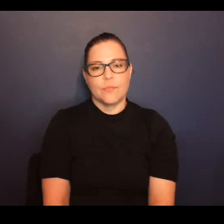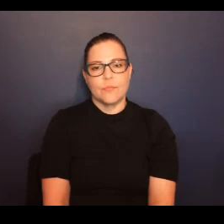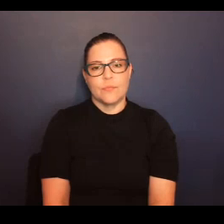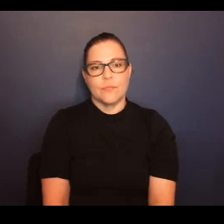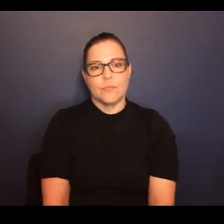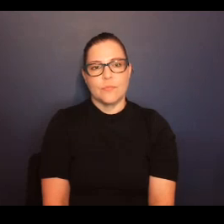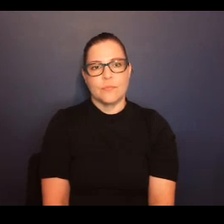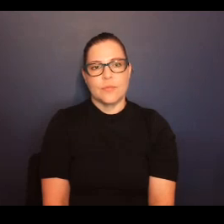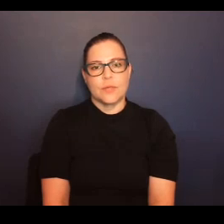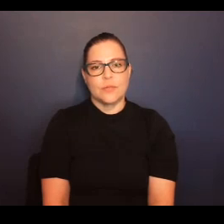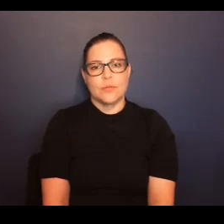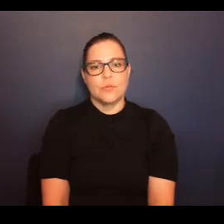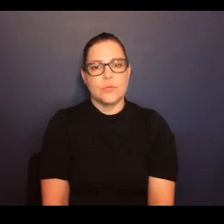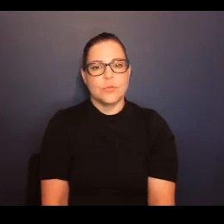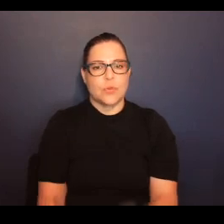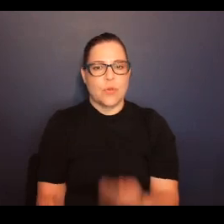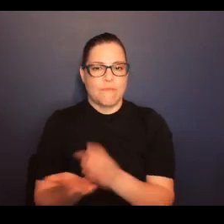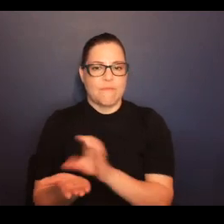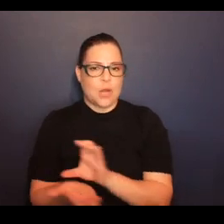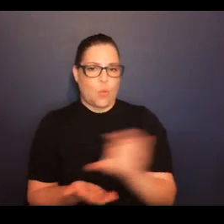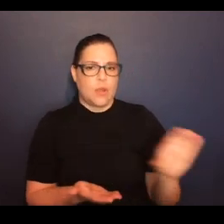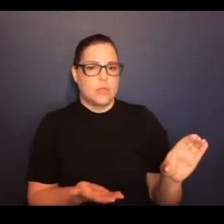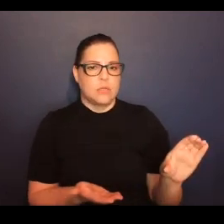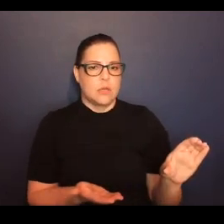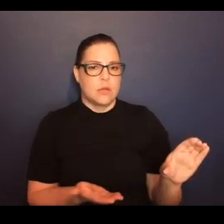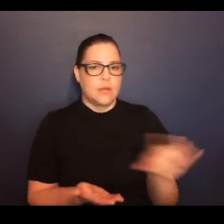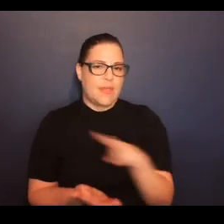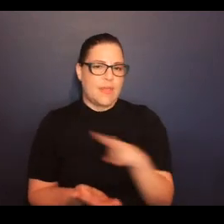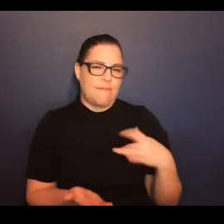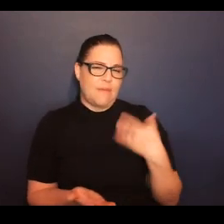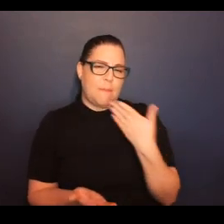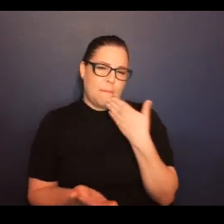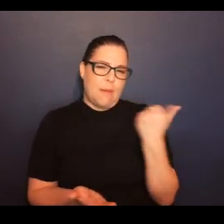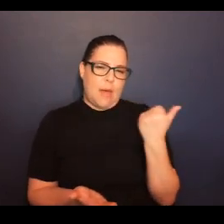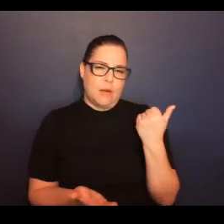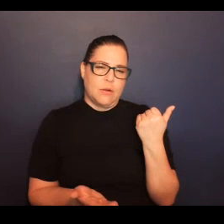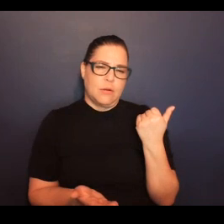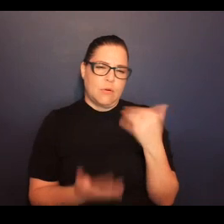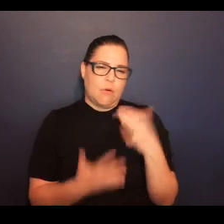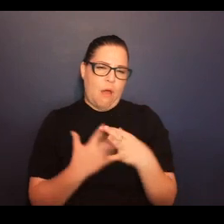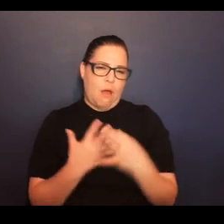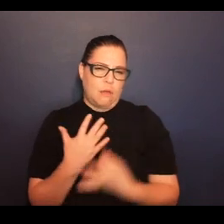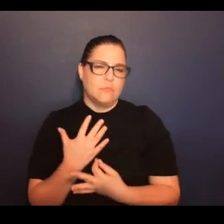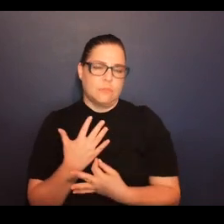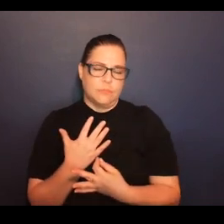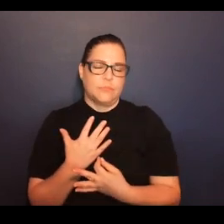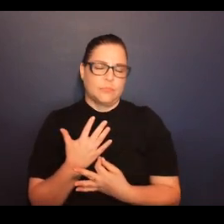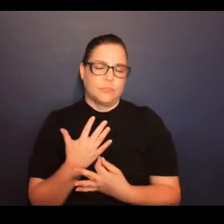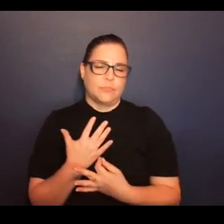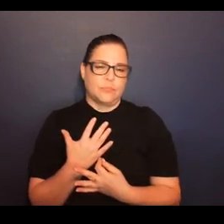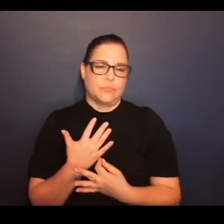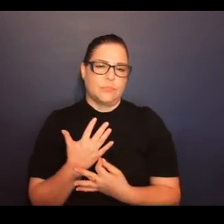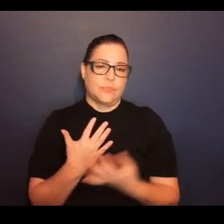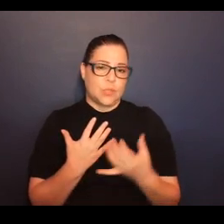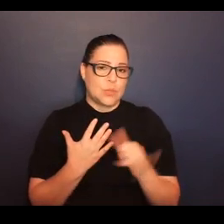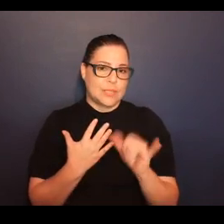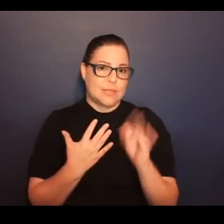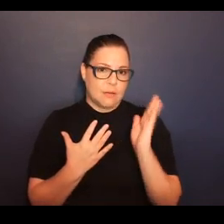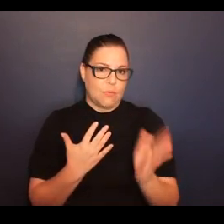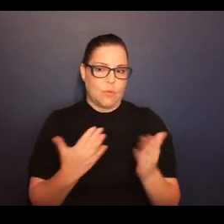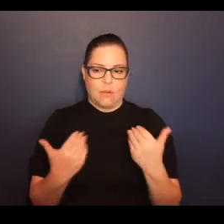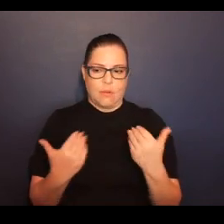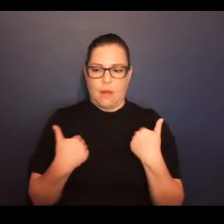So there's funding going into that tenant space. They felt it was probably better as, you know, you'll still have